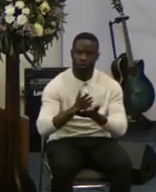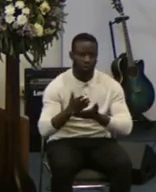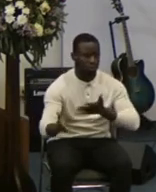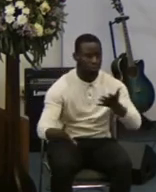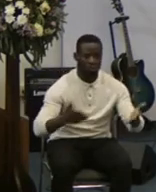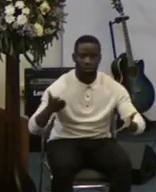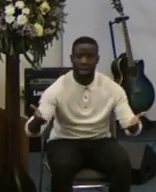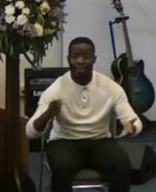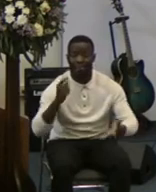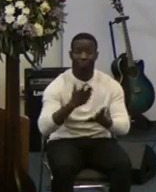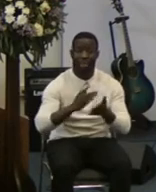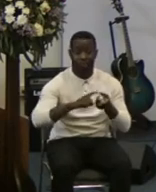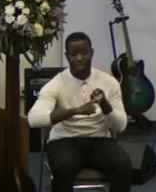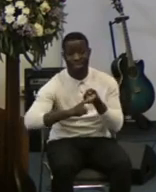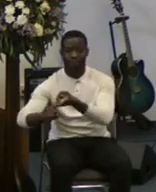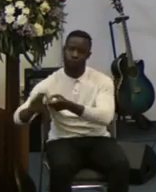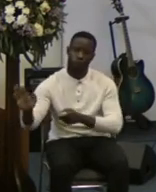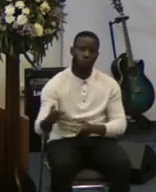and faithfulness to each one of us.